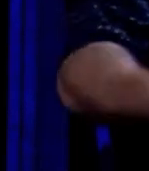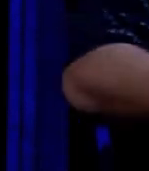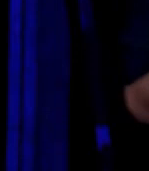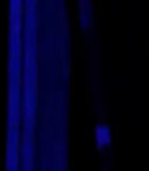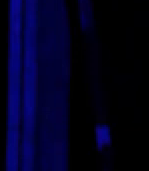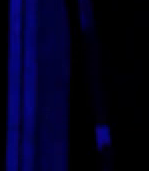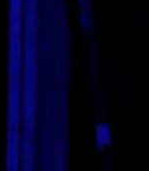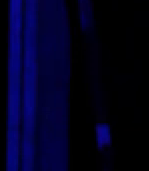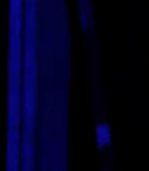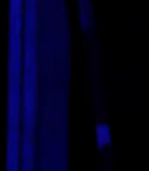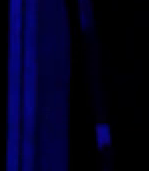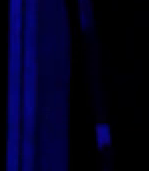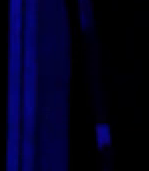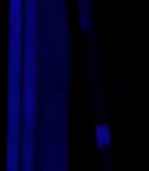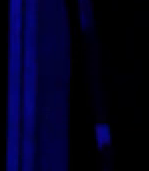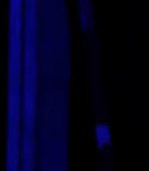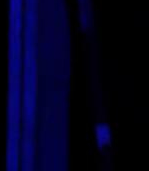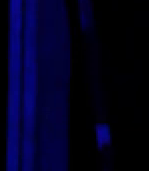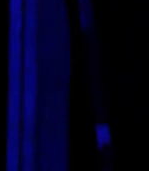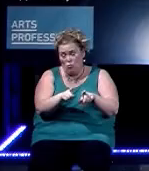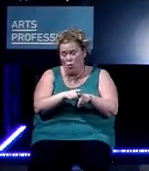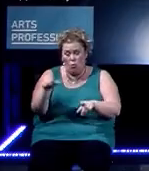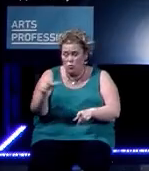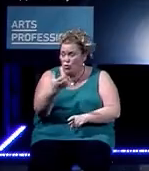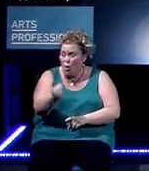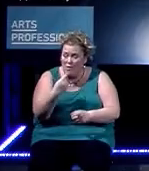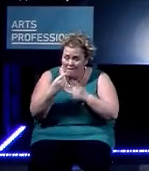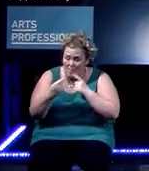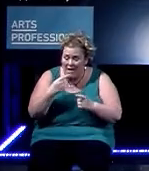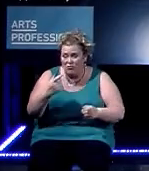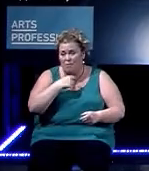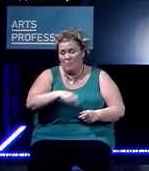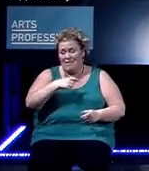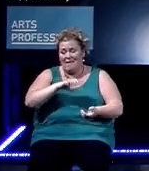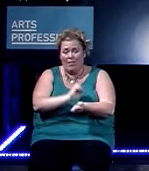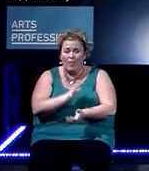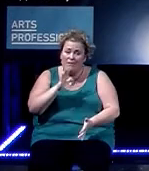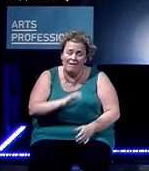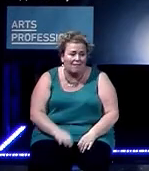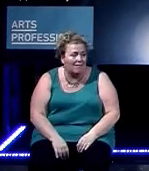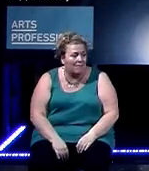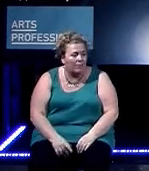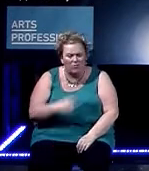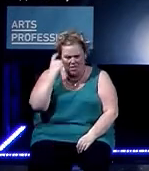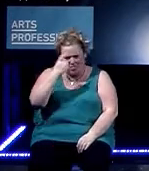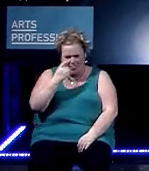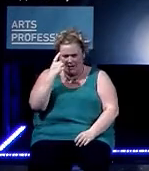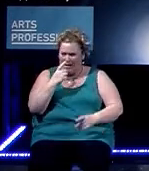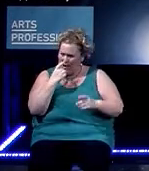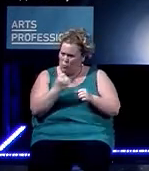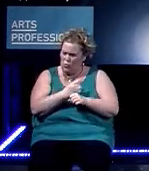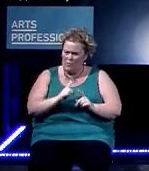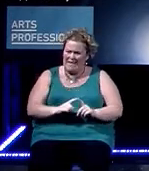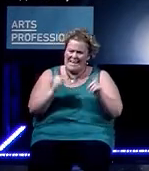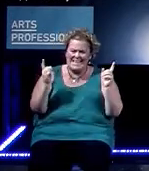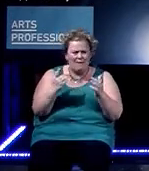We certainly shouldn't do it from a civil liberties point of view. So we started to think about, well, okay, is there a different way that you could do something to help the